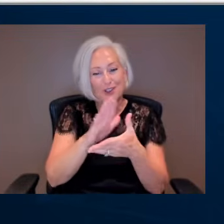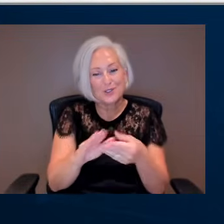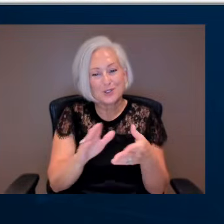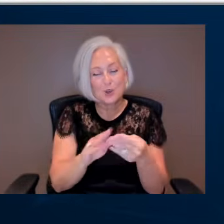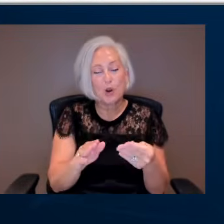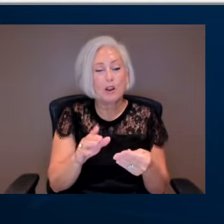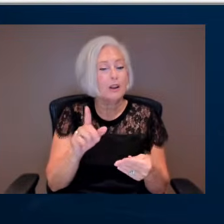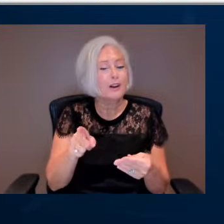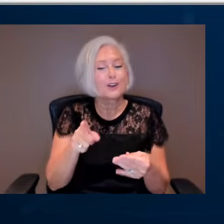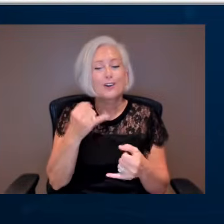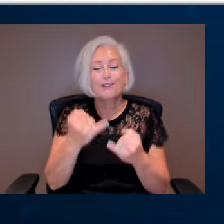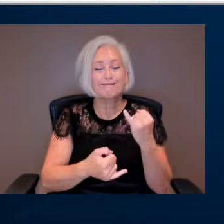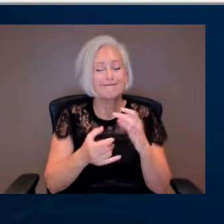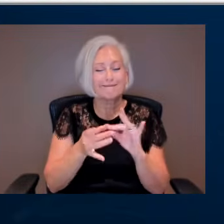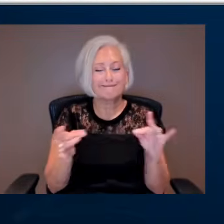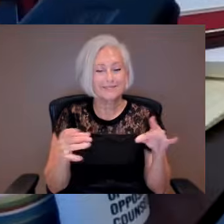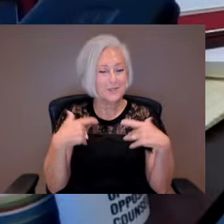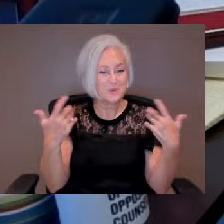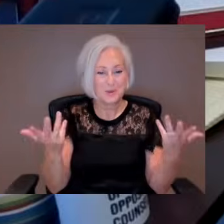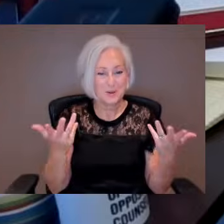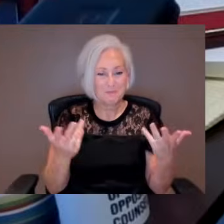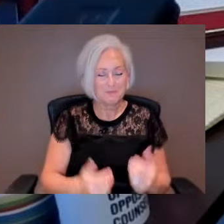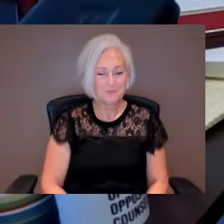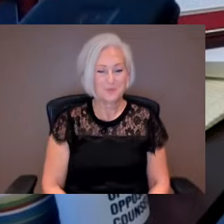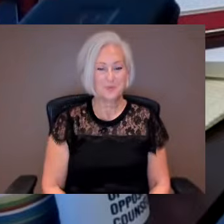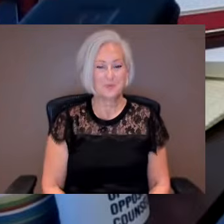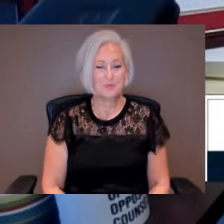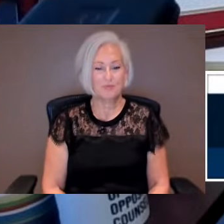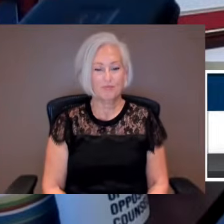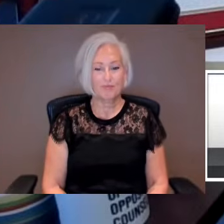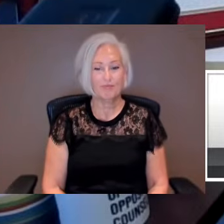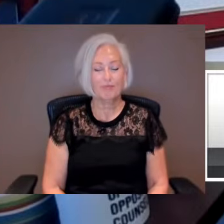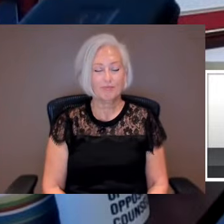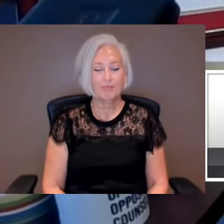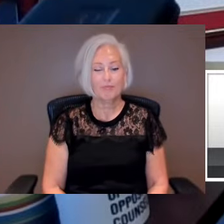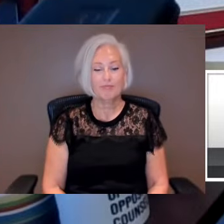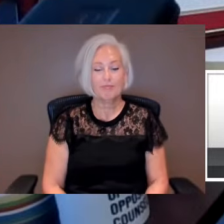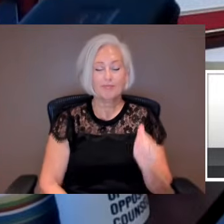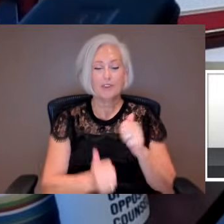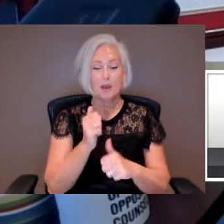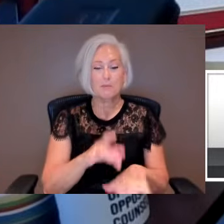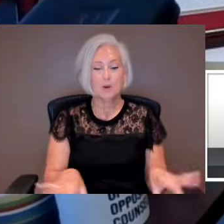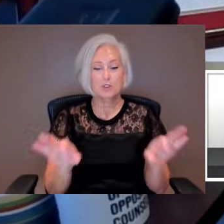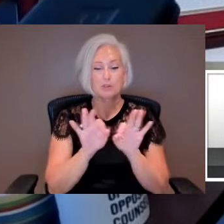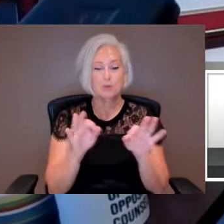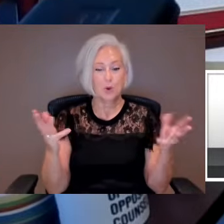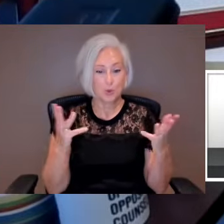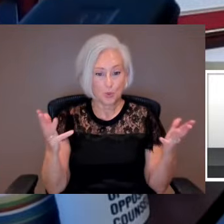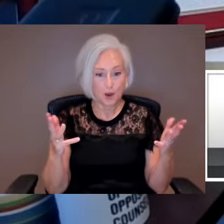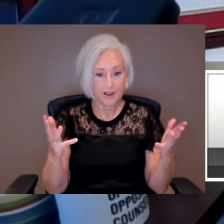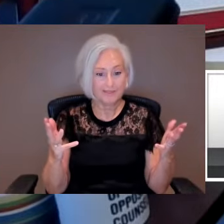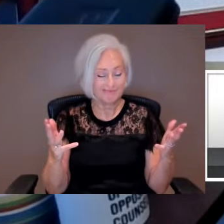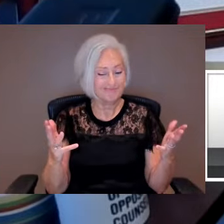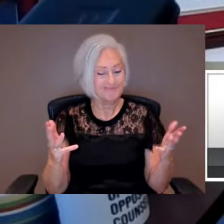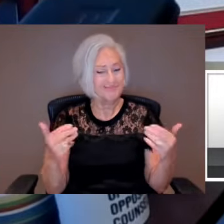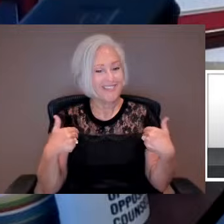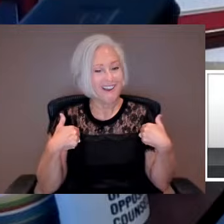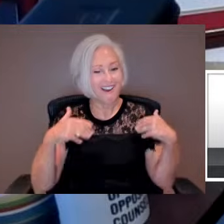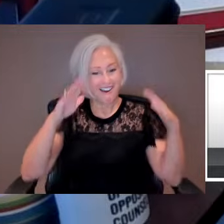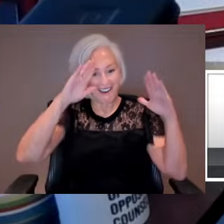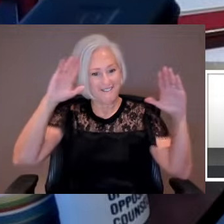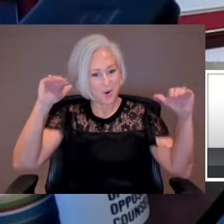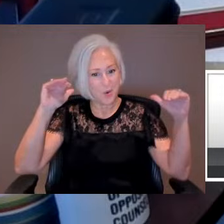story to be? What do you want people to know? I think the main thing is that there's hope, and I believe Dr. Wolf has